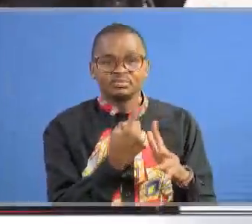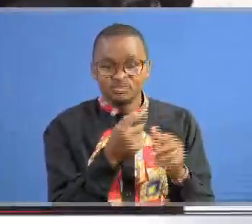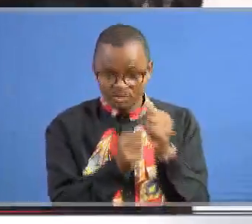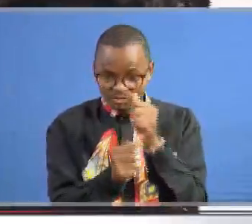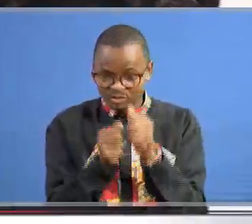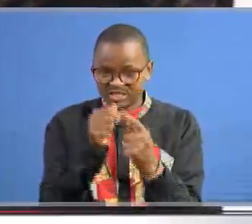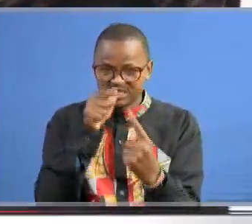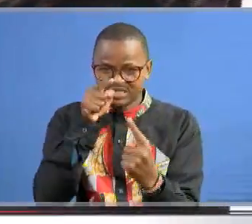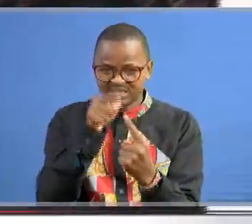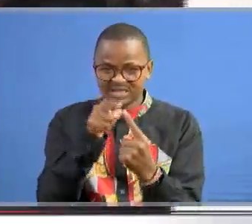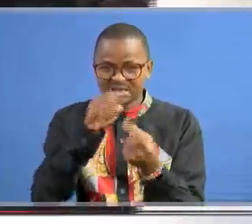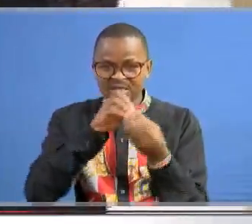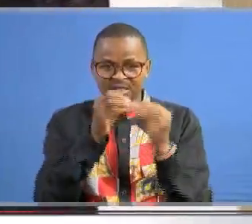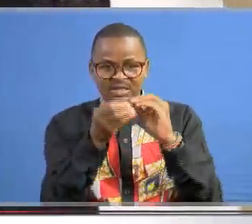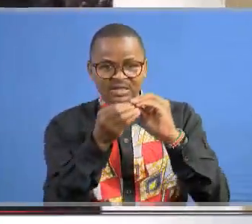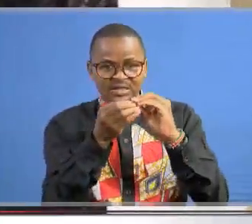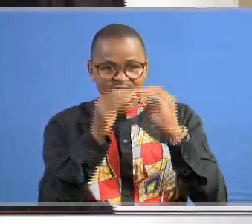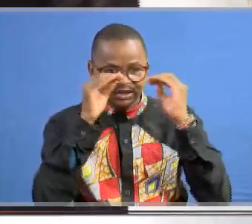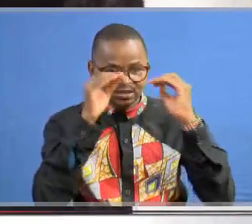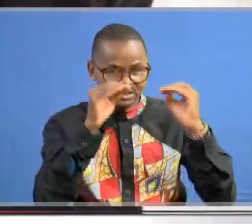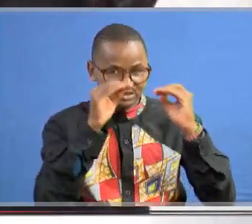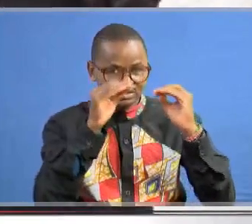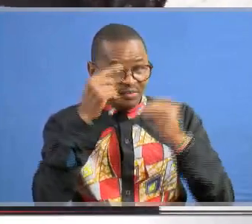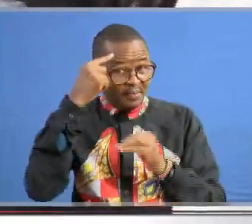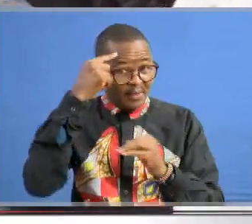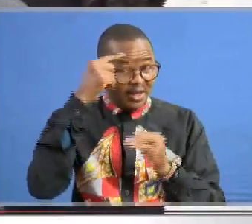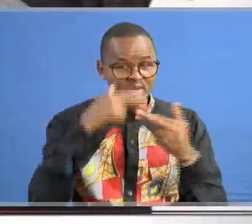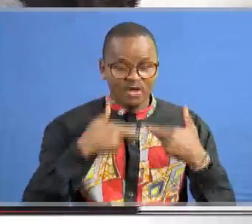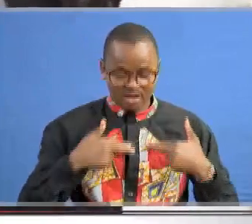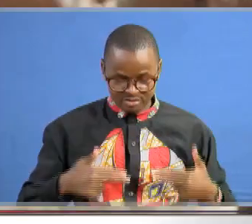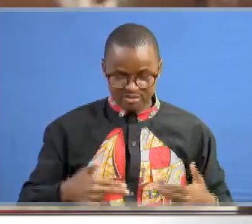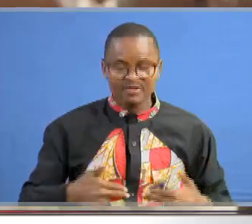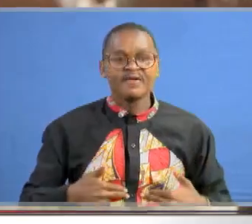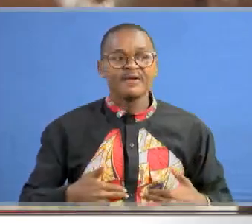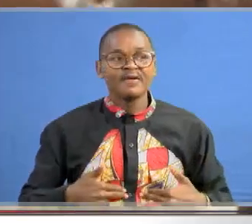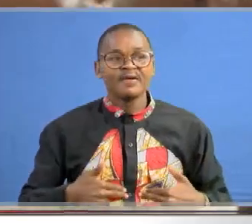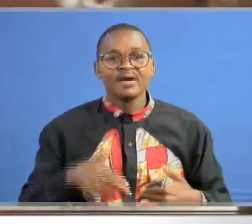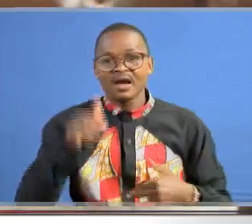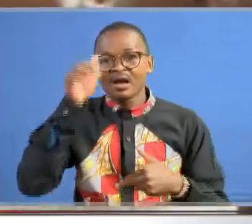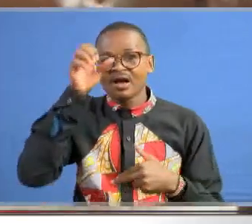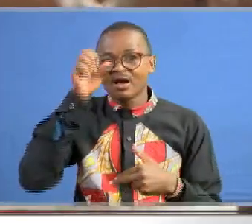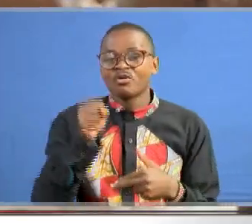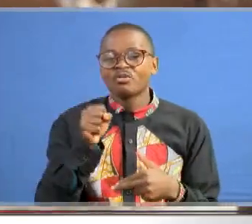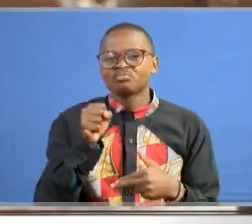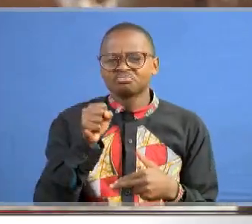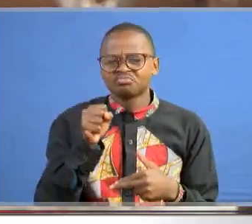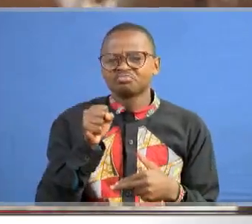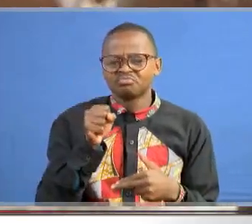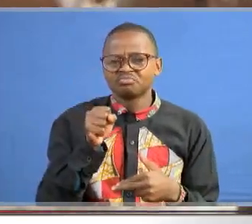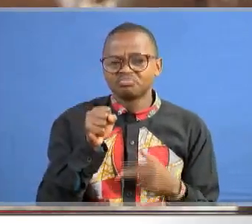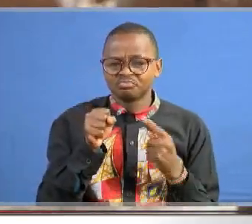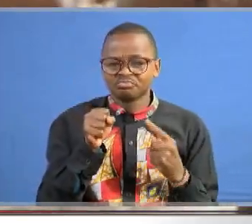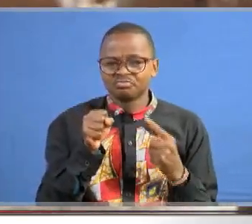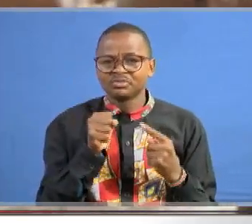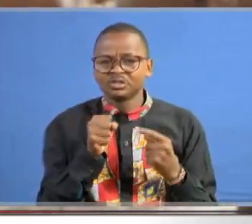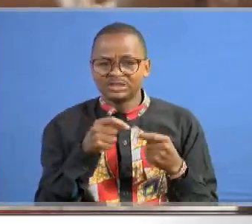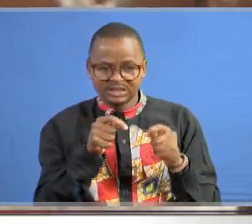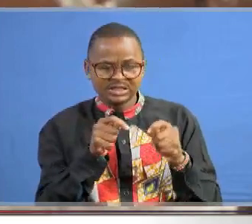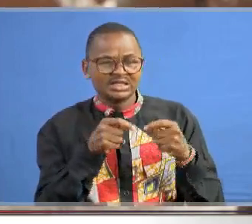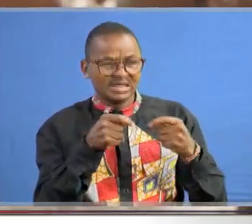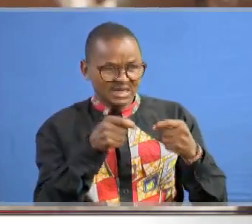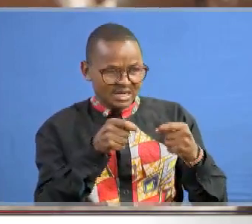which aims at creating awareness on mental health. I was on a suicidal spree. I